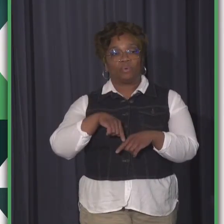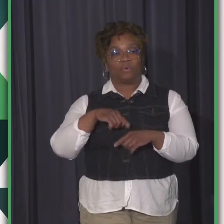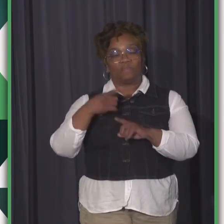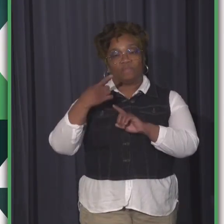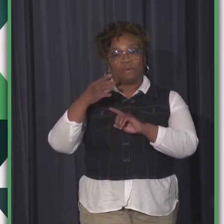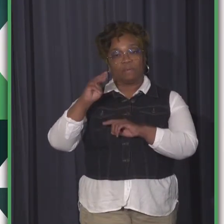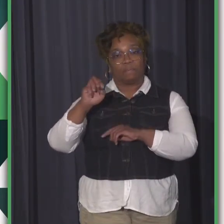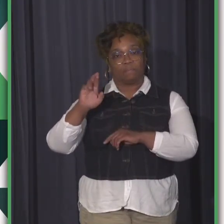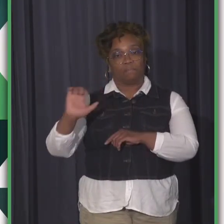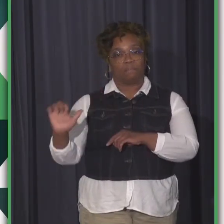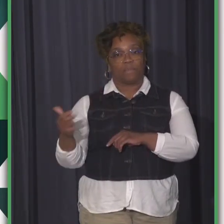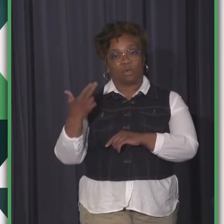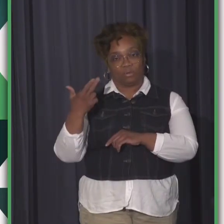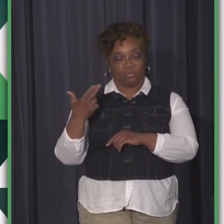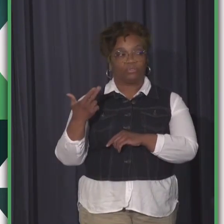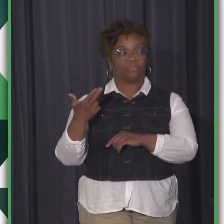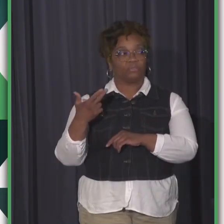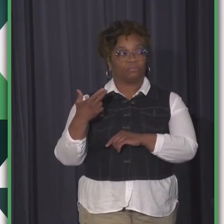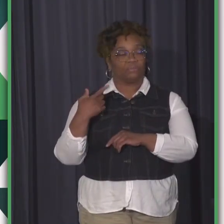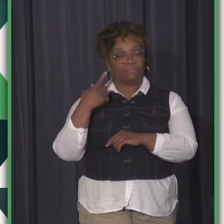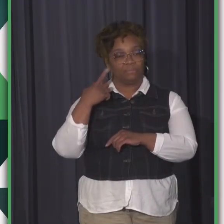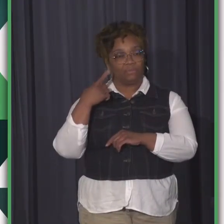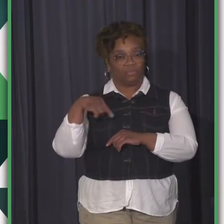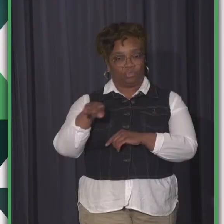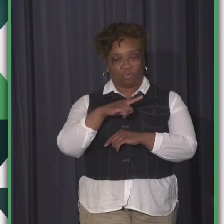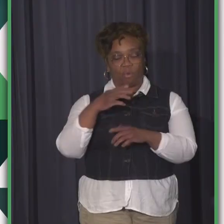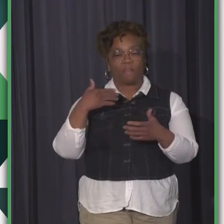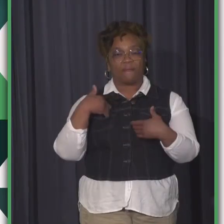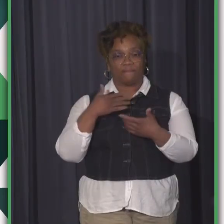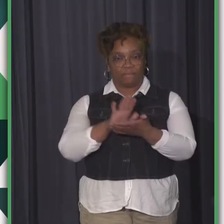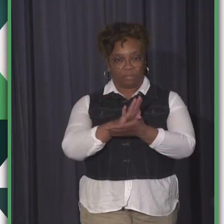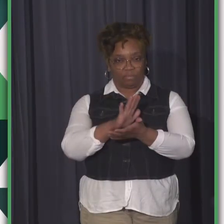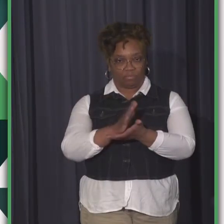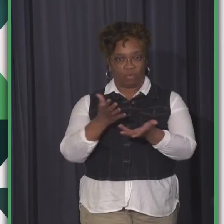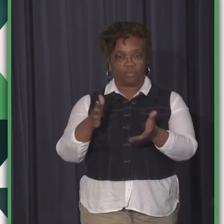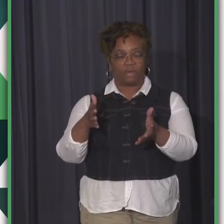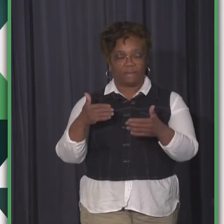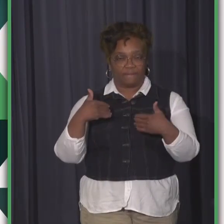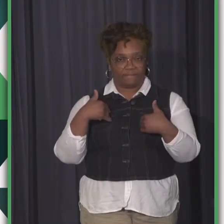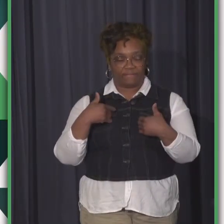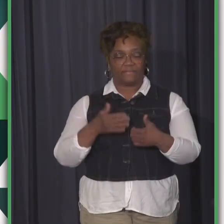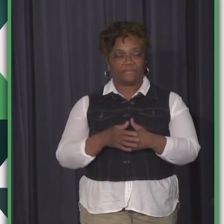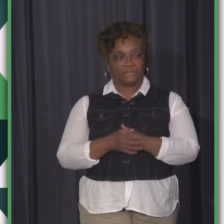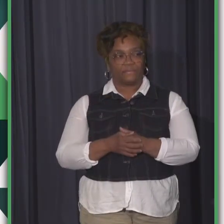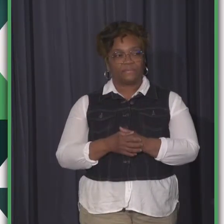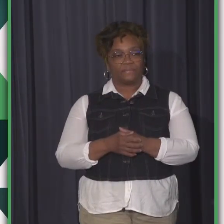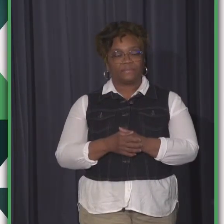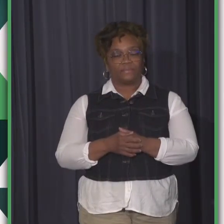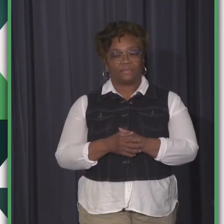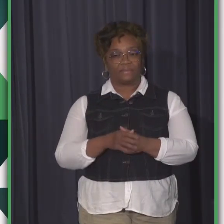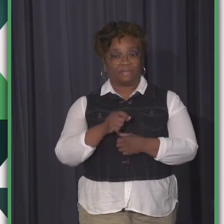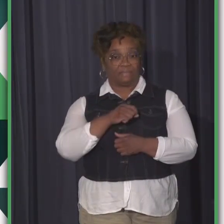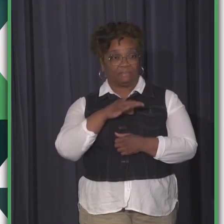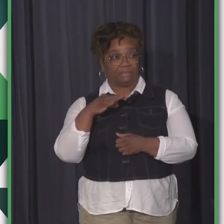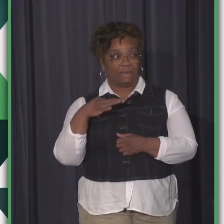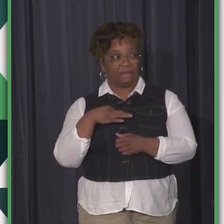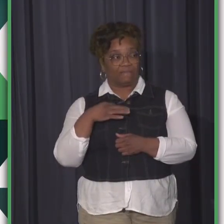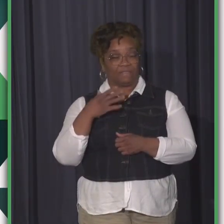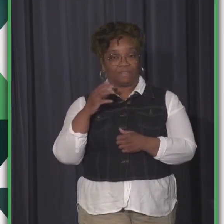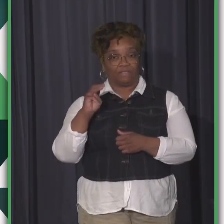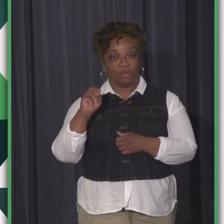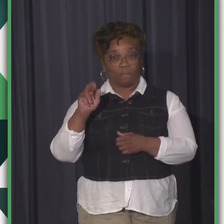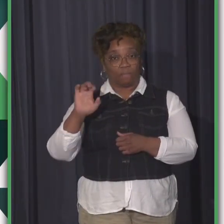March. I believe you all have the handouts. So for the departmental staffing, and as I said, this is for the month of